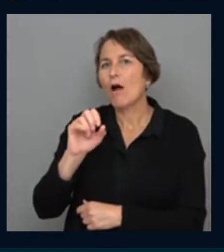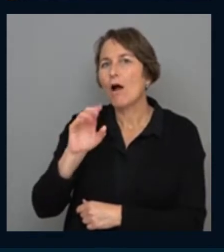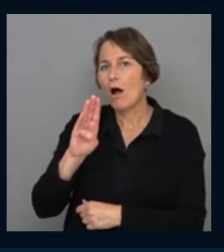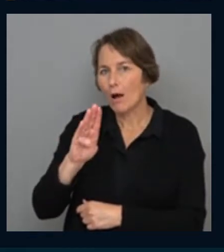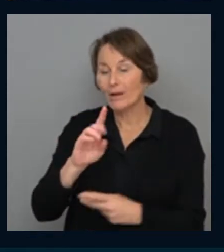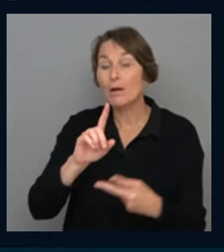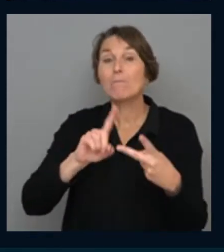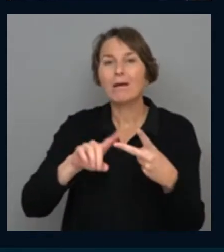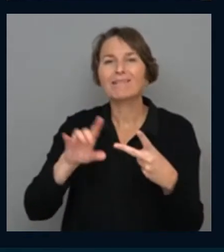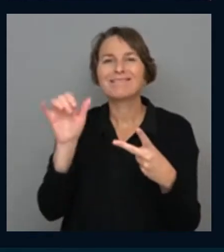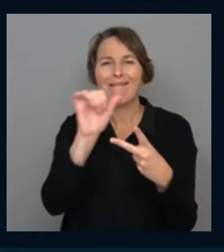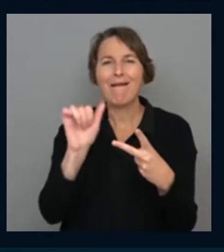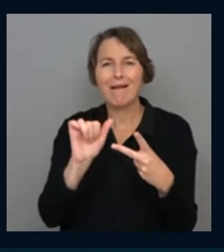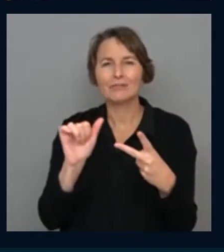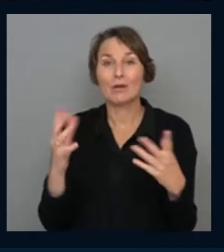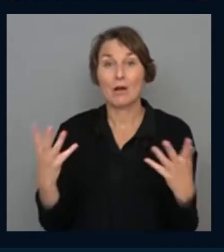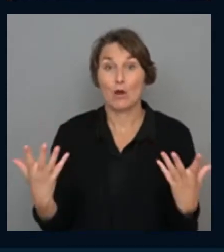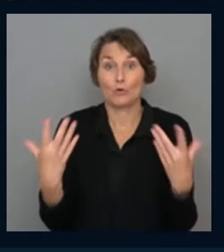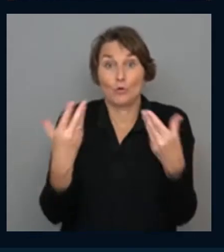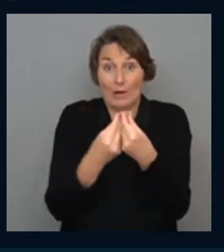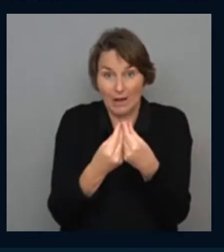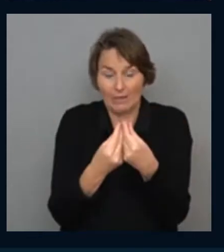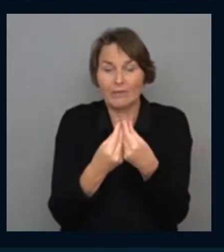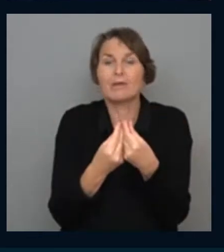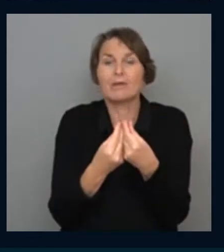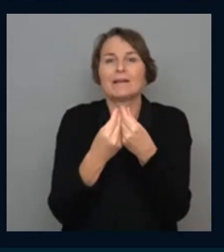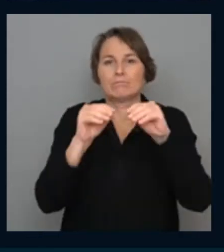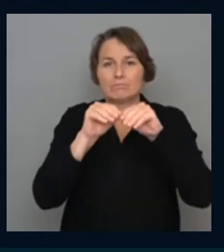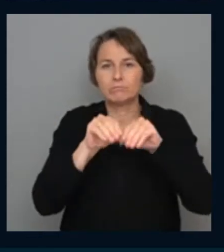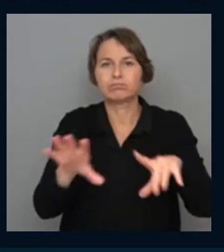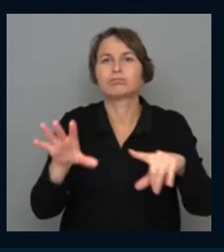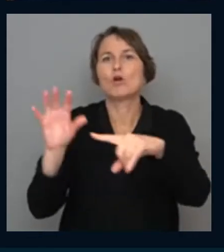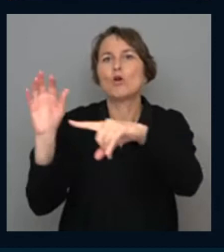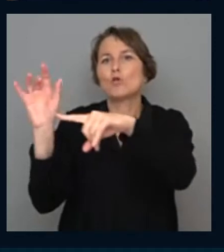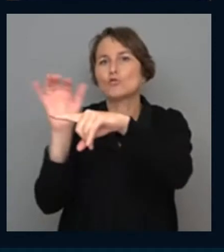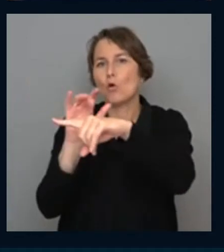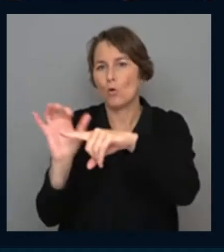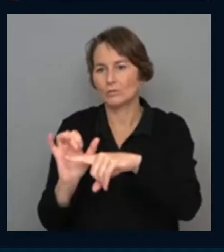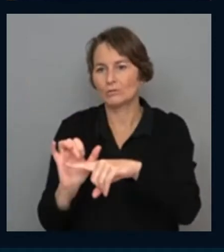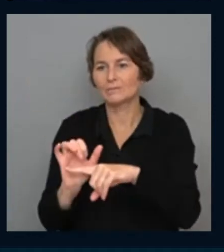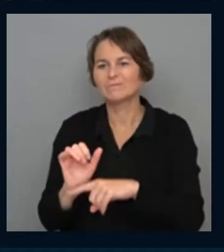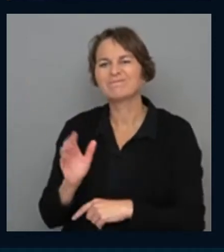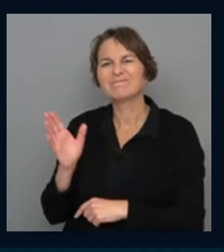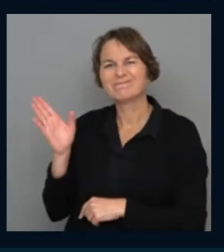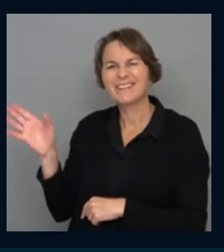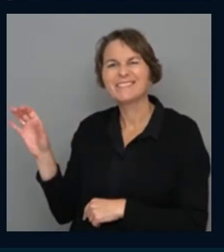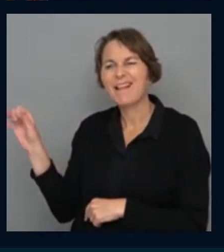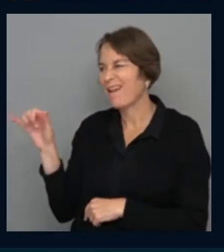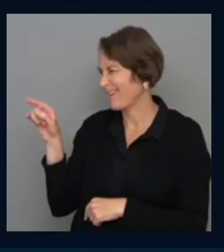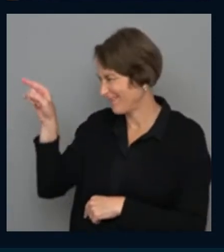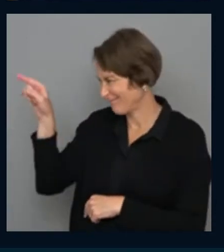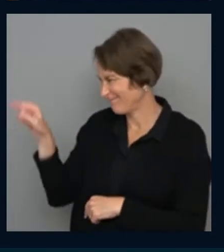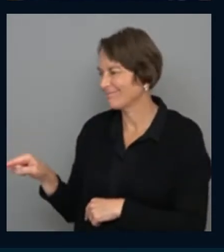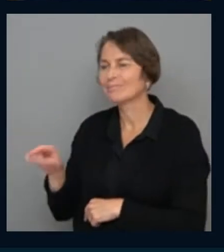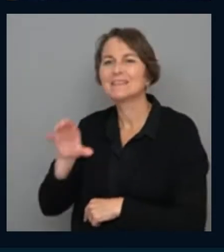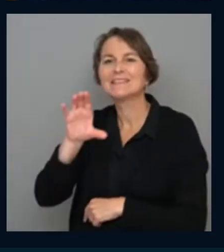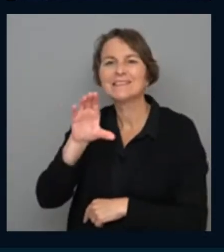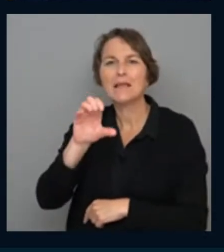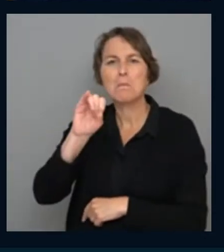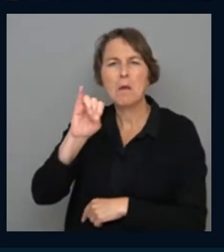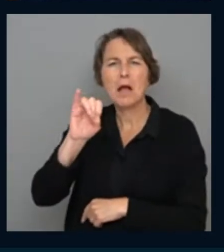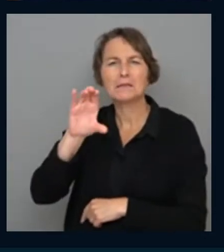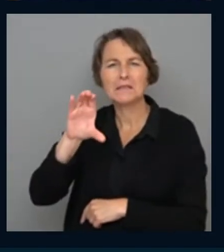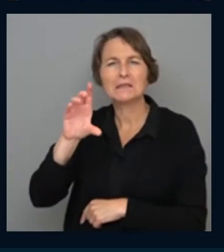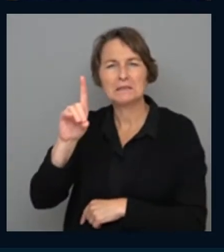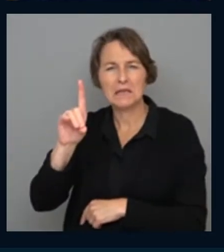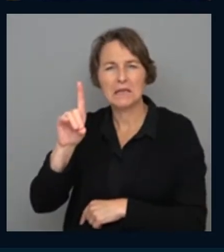Then we have Azure Pipelines, and this is effectively our CI/CD tool. And again, any cloud, and you can test kind of any kind